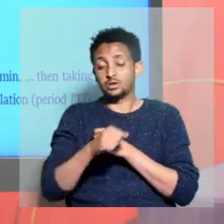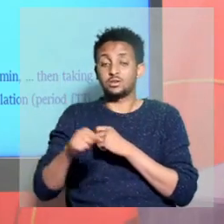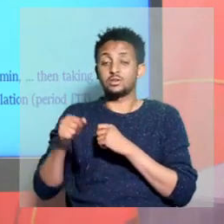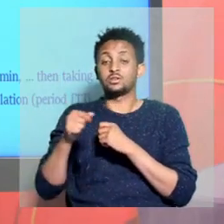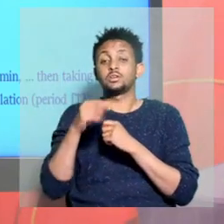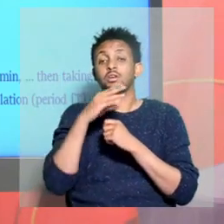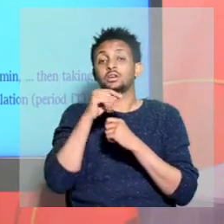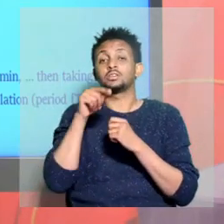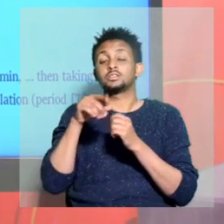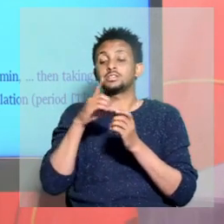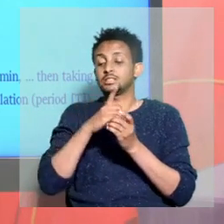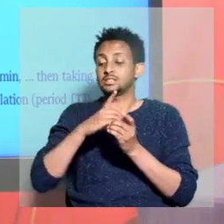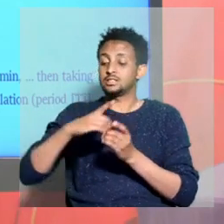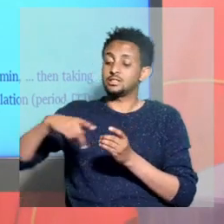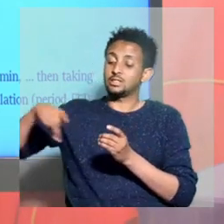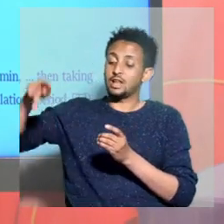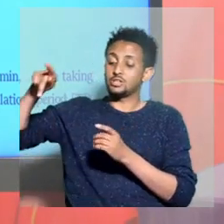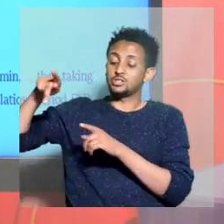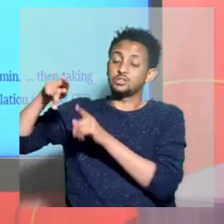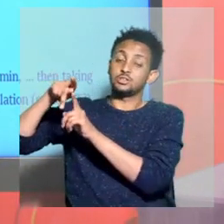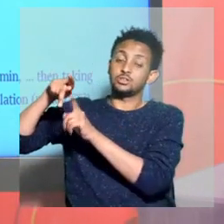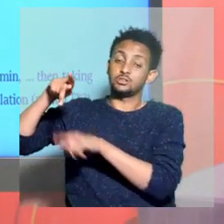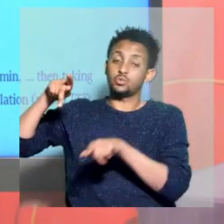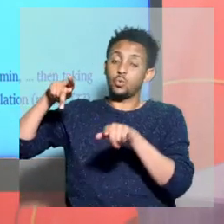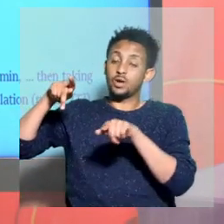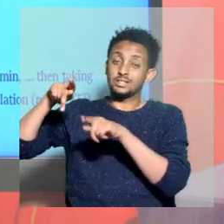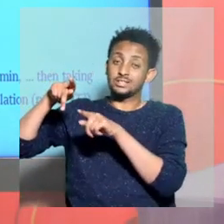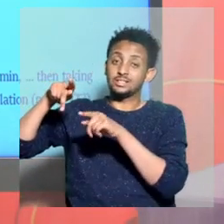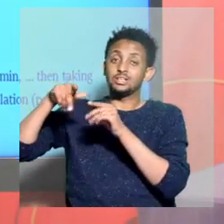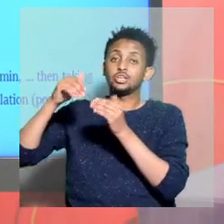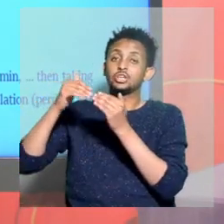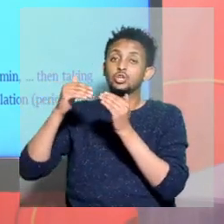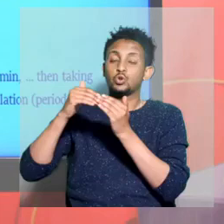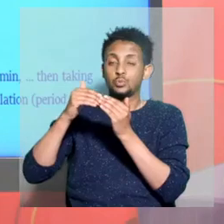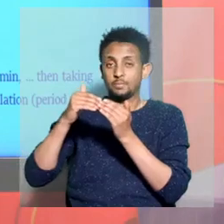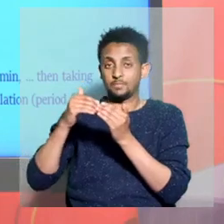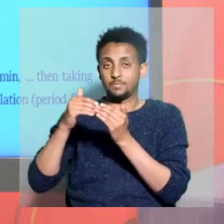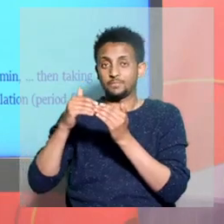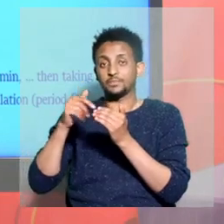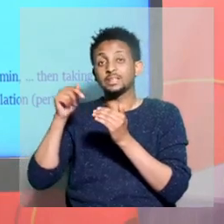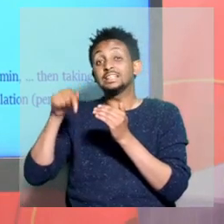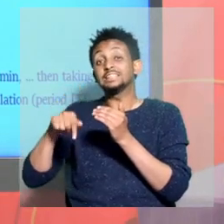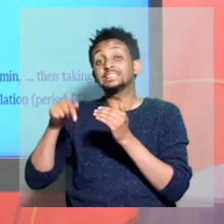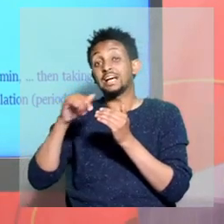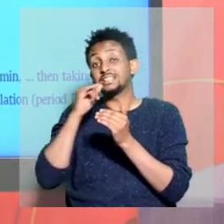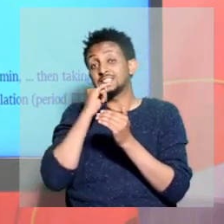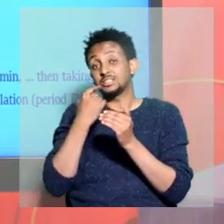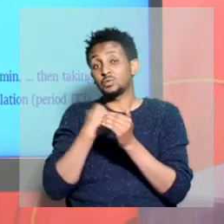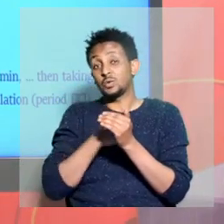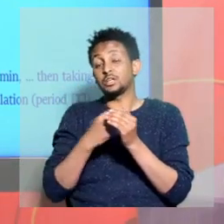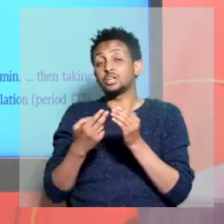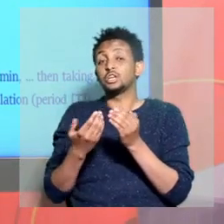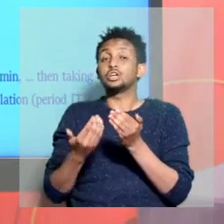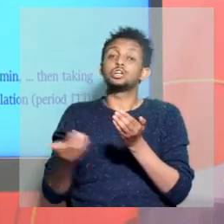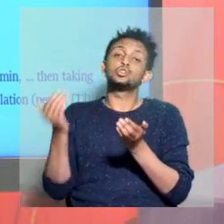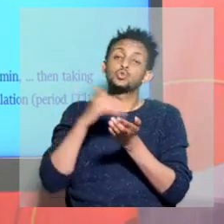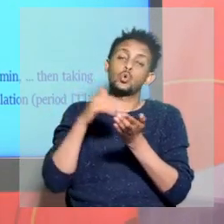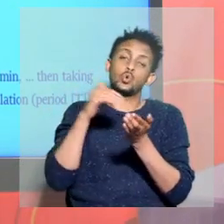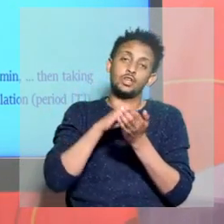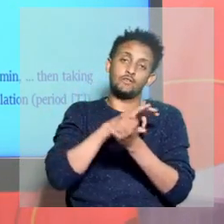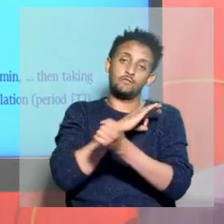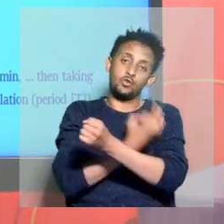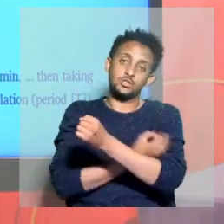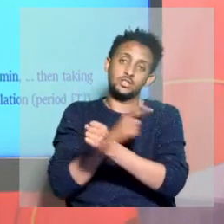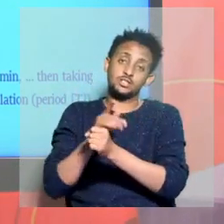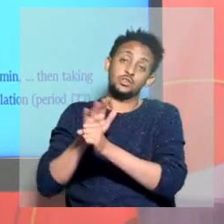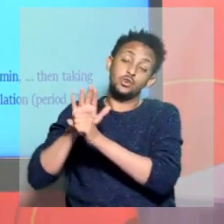bob, in this direction, there is a force which tends towards the equilibrium position. And that is what we call restoring force. If I try to